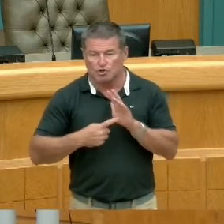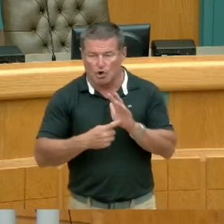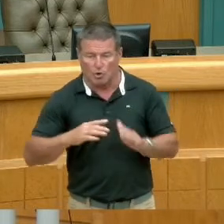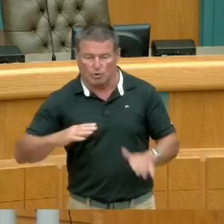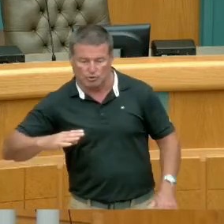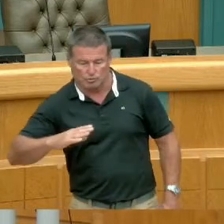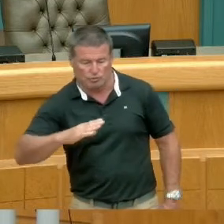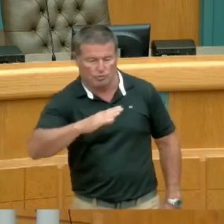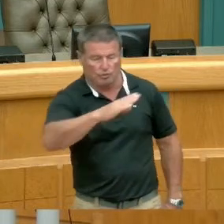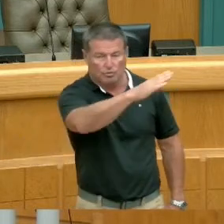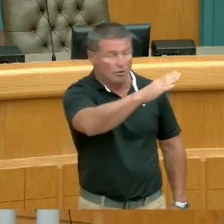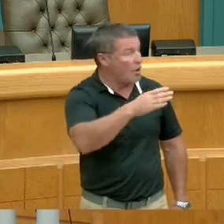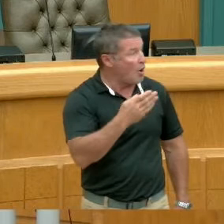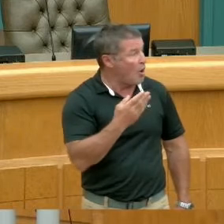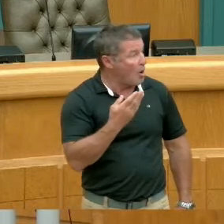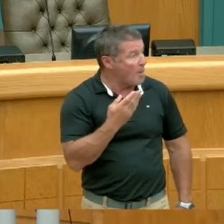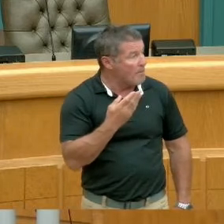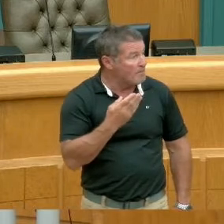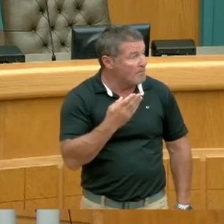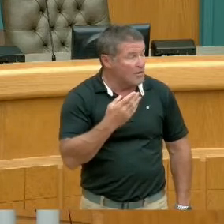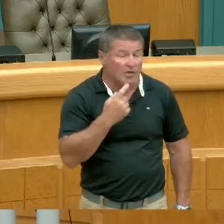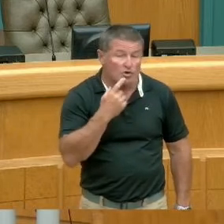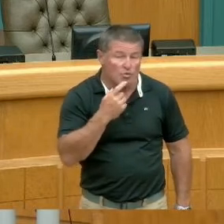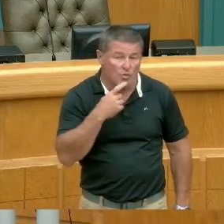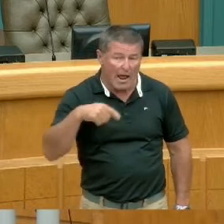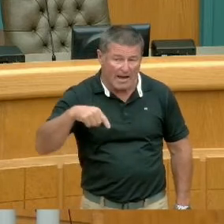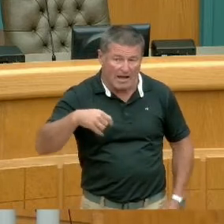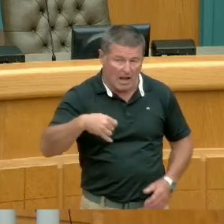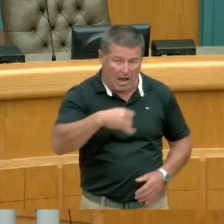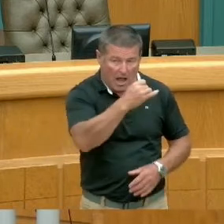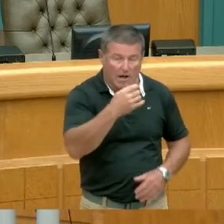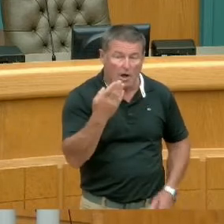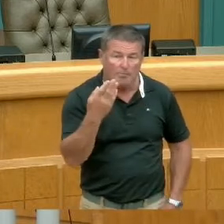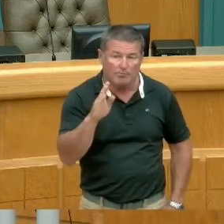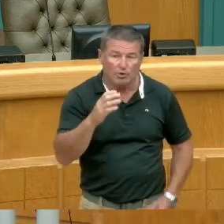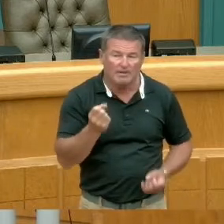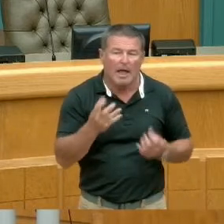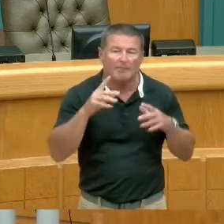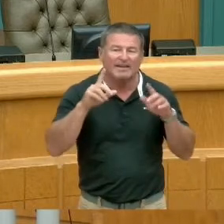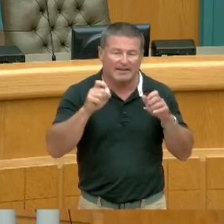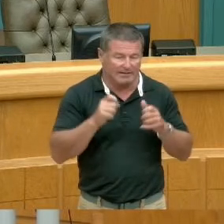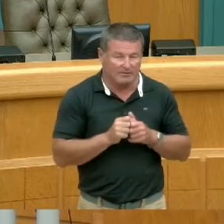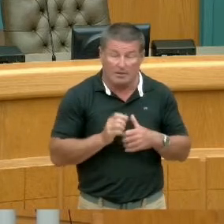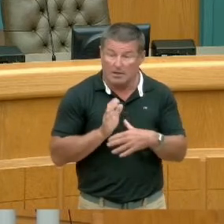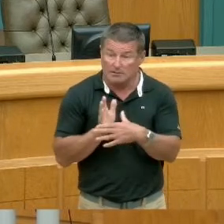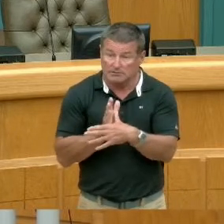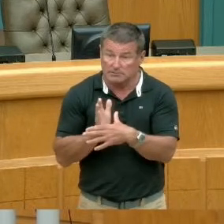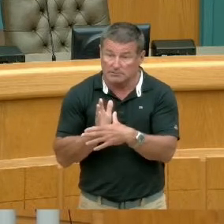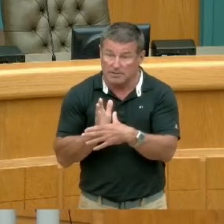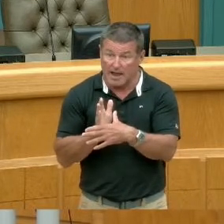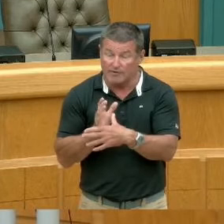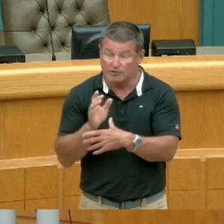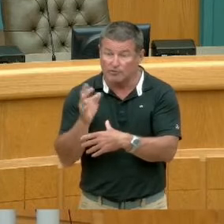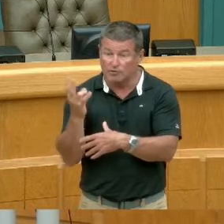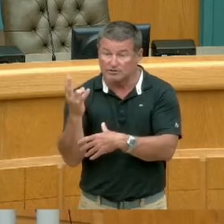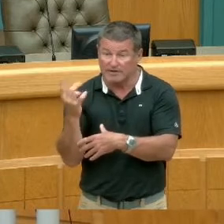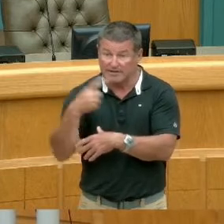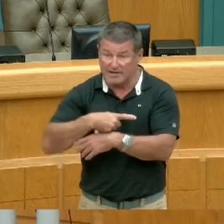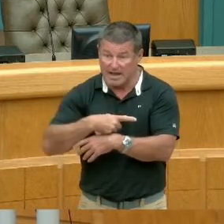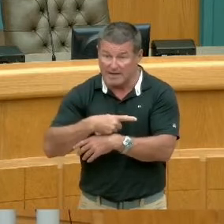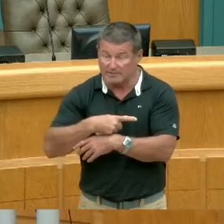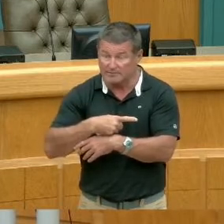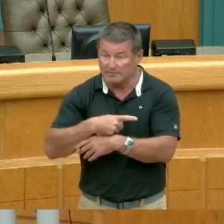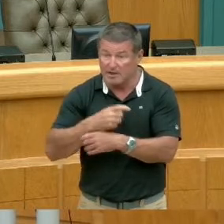bars show you the number of tests performed per day. So the 7-day average, running average of